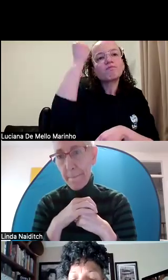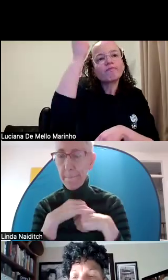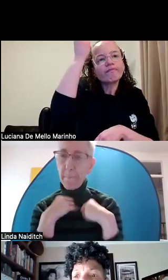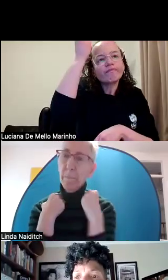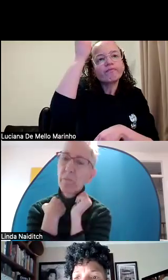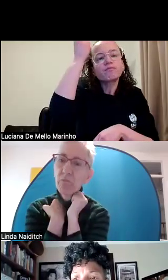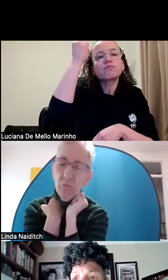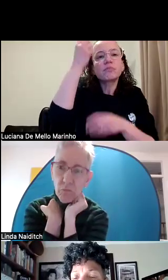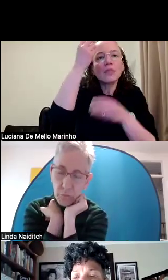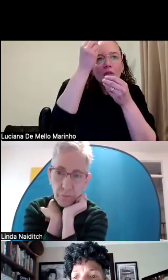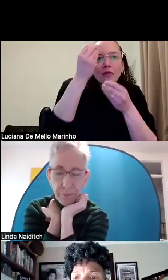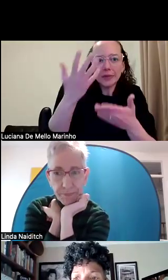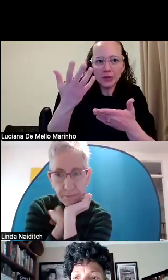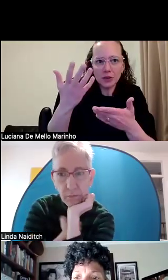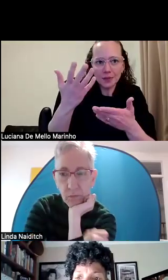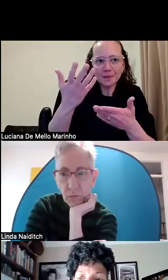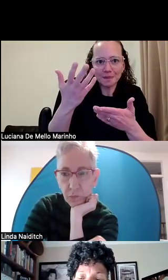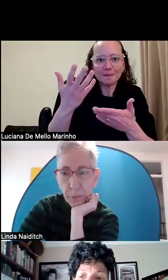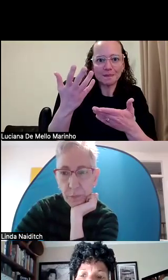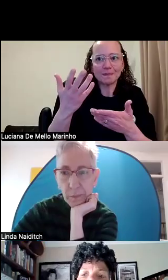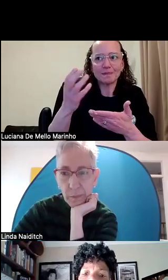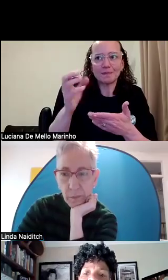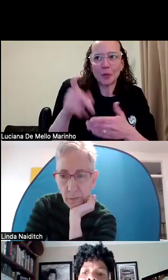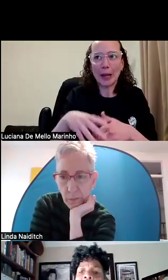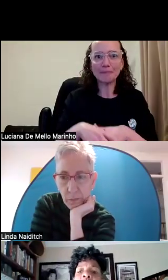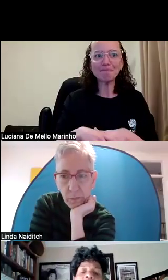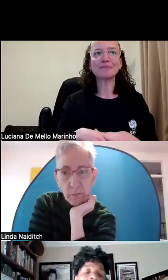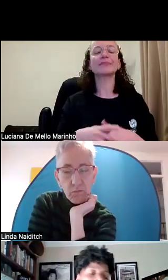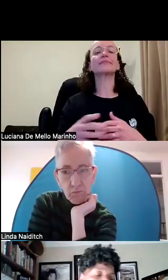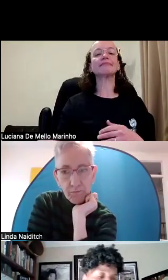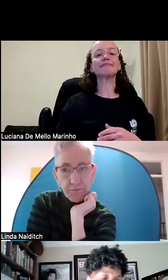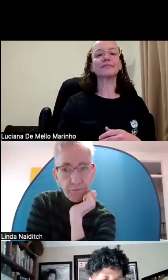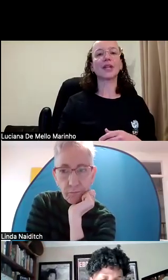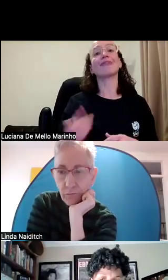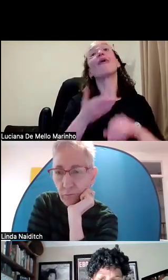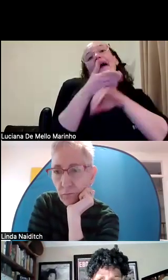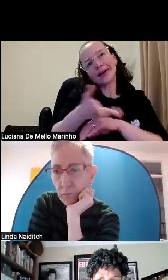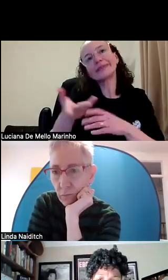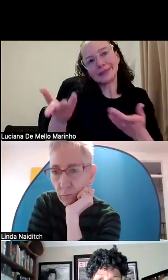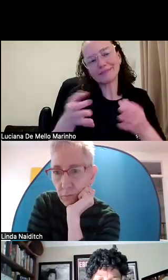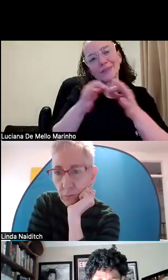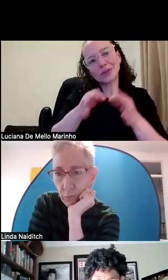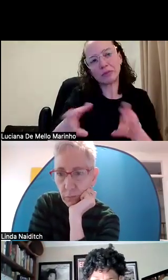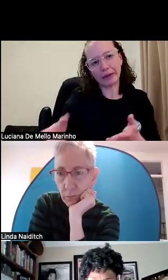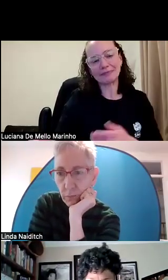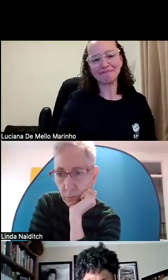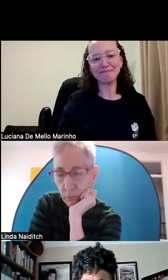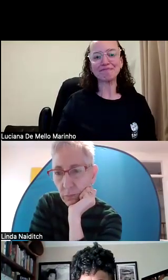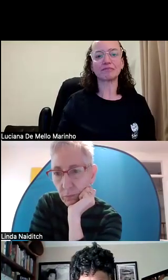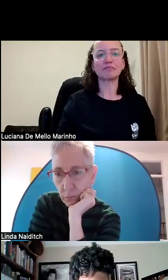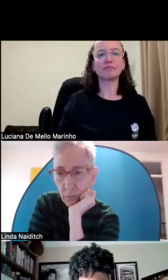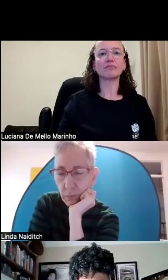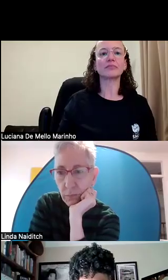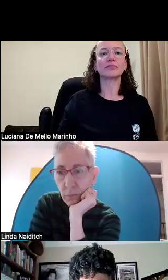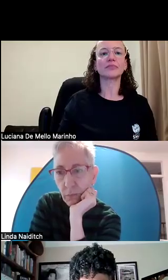you have to be able to take the time, hold the information, and then pass it when it's a convenient time. You might have